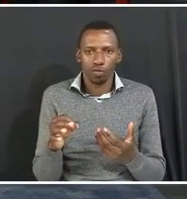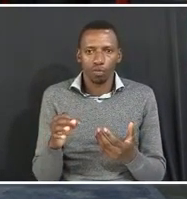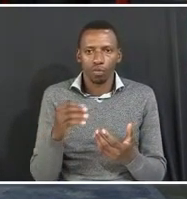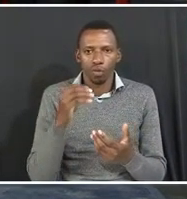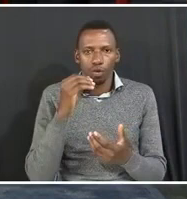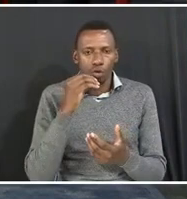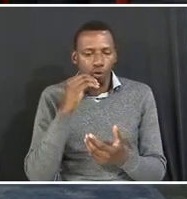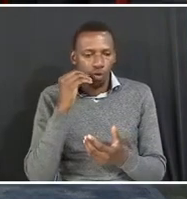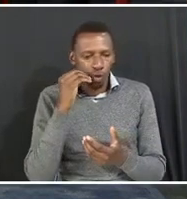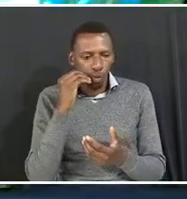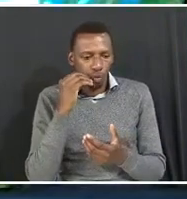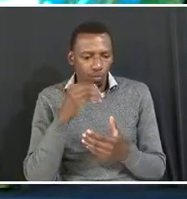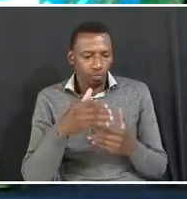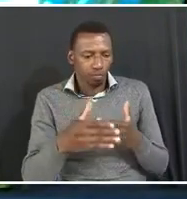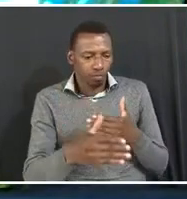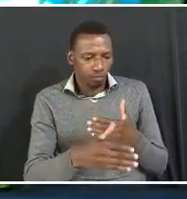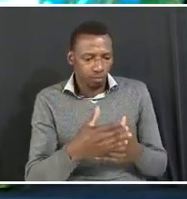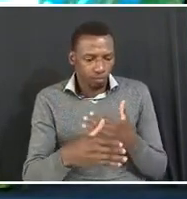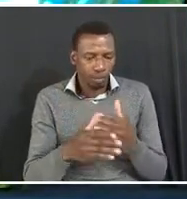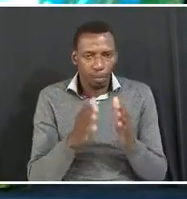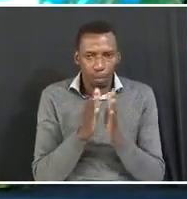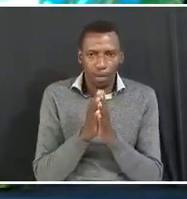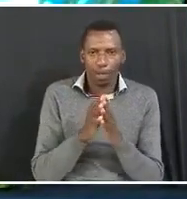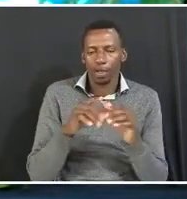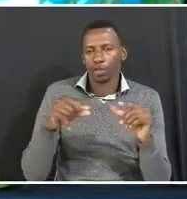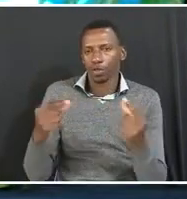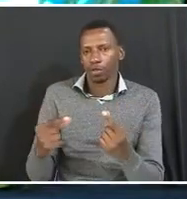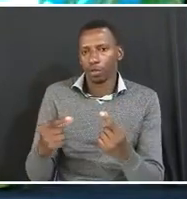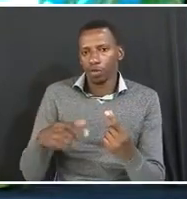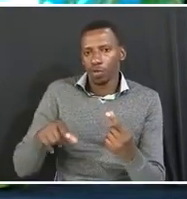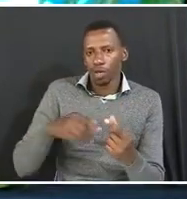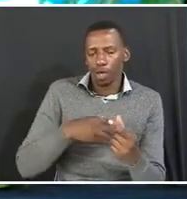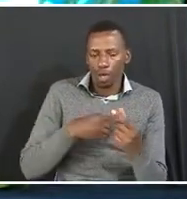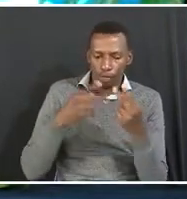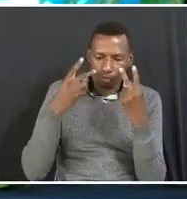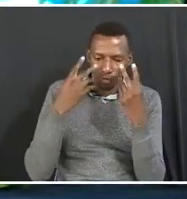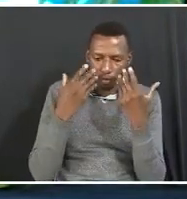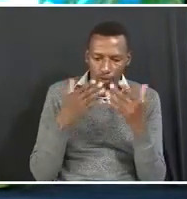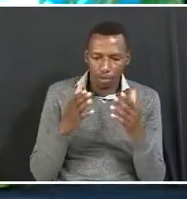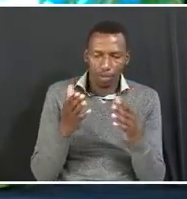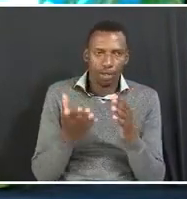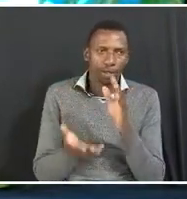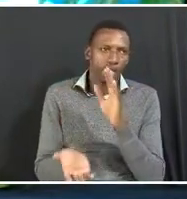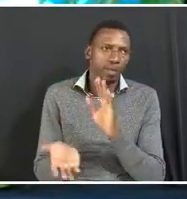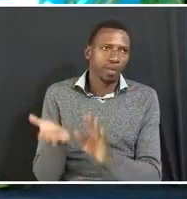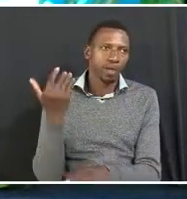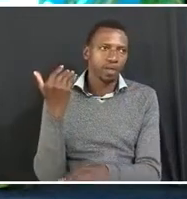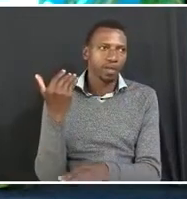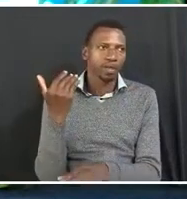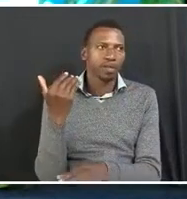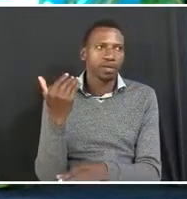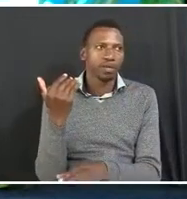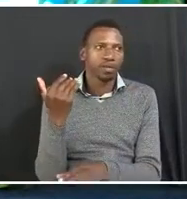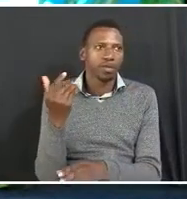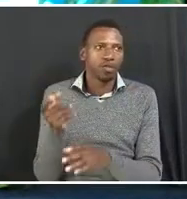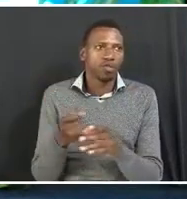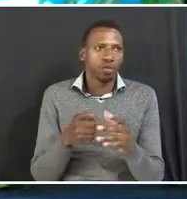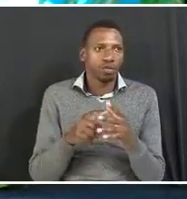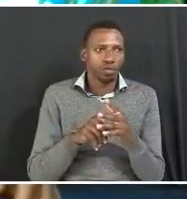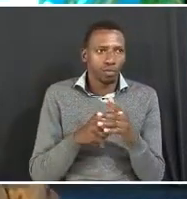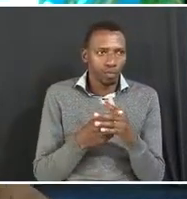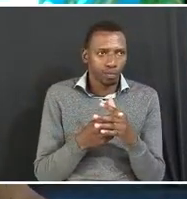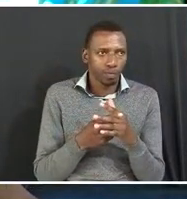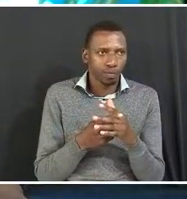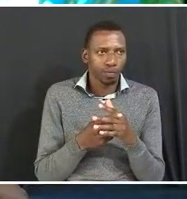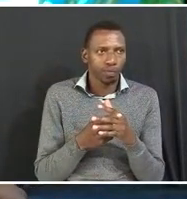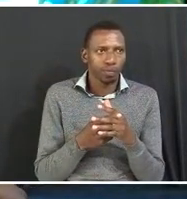local prayer cell. We have noted in the past, from the reports that we get from the